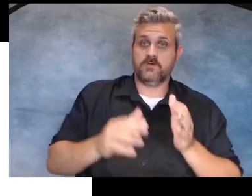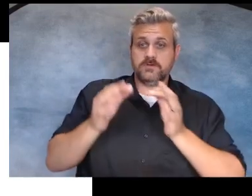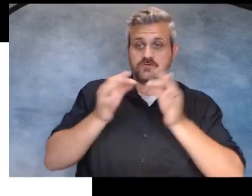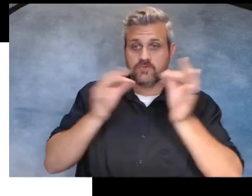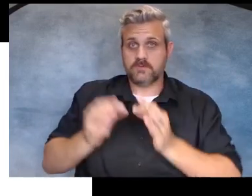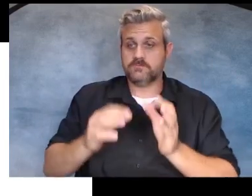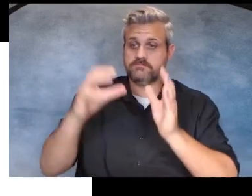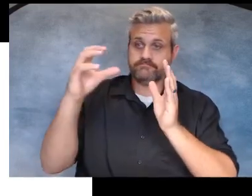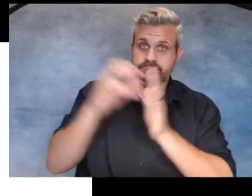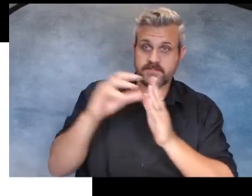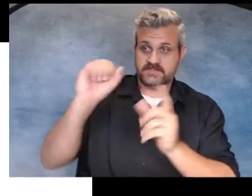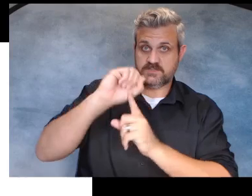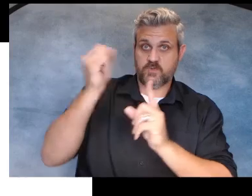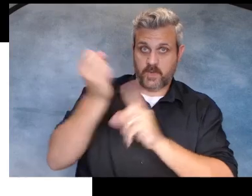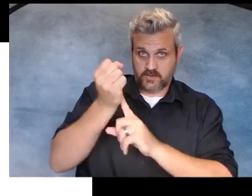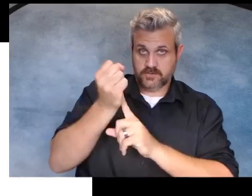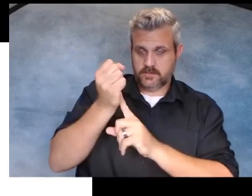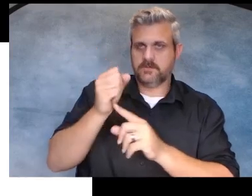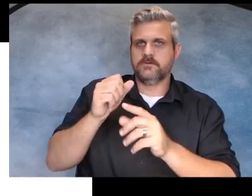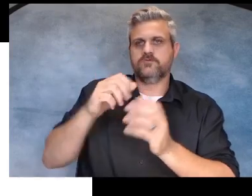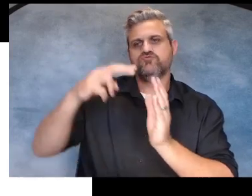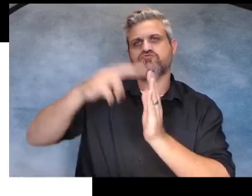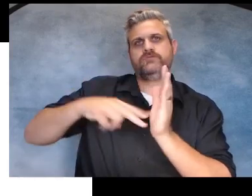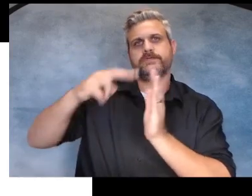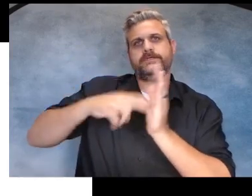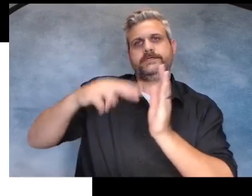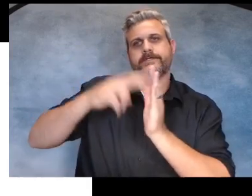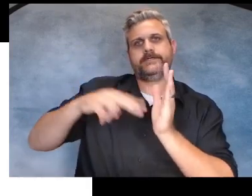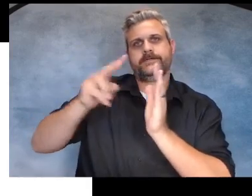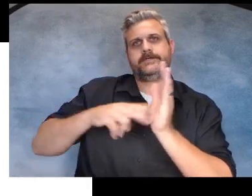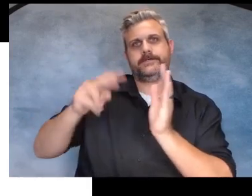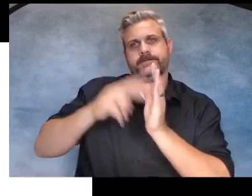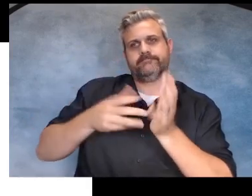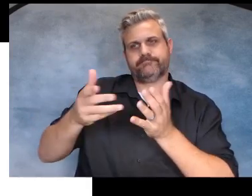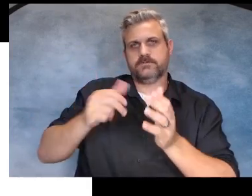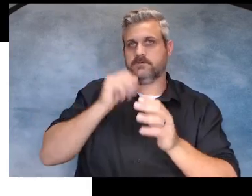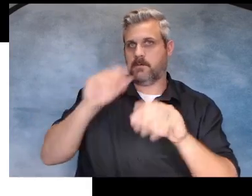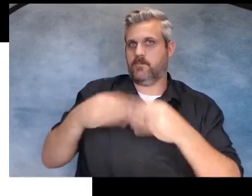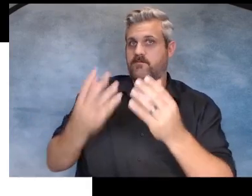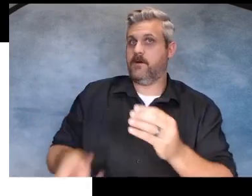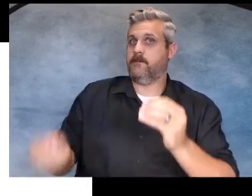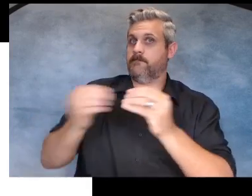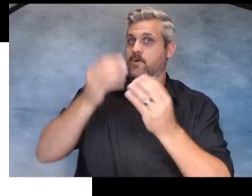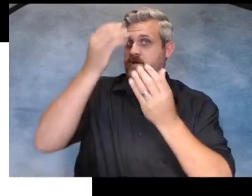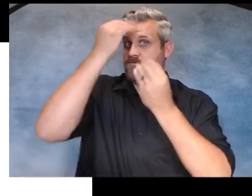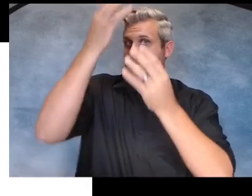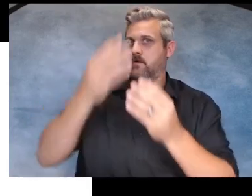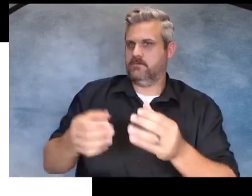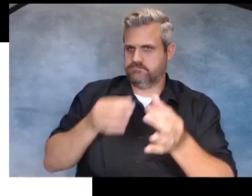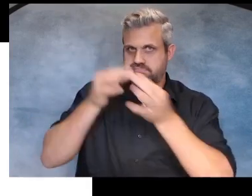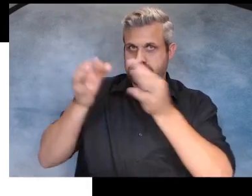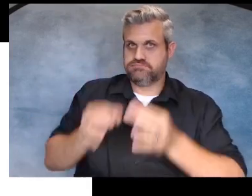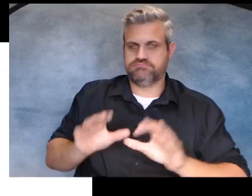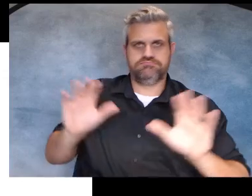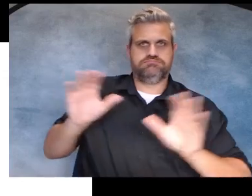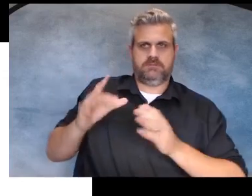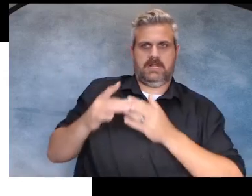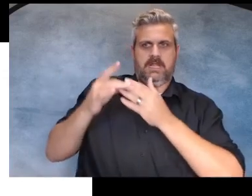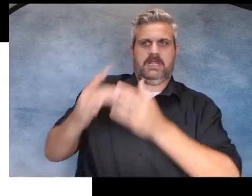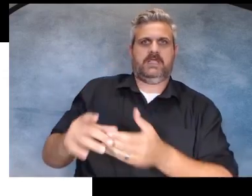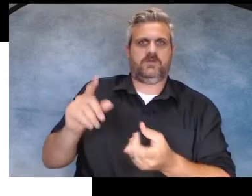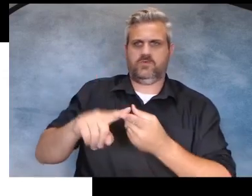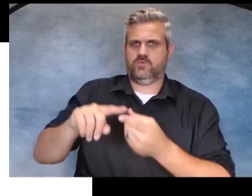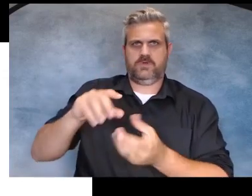prompts, situations, and passages as written, does not provide any additional information or directions that may lead the student